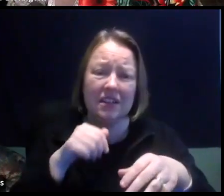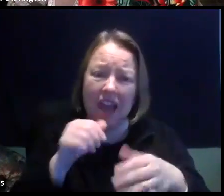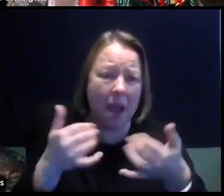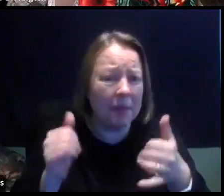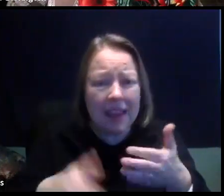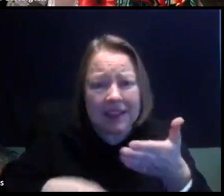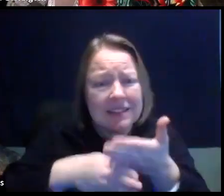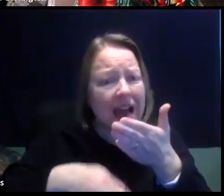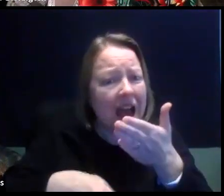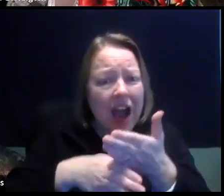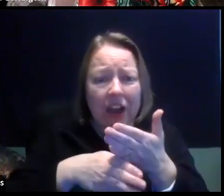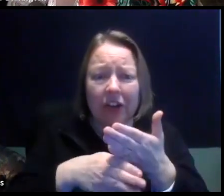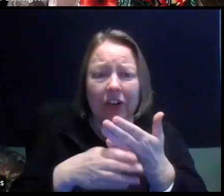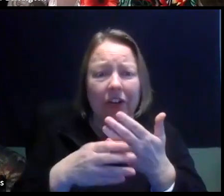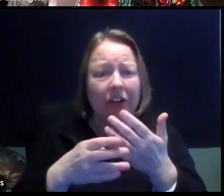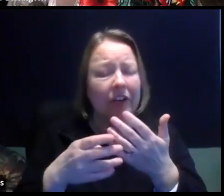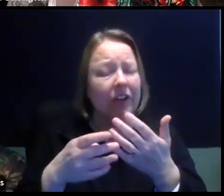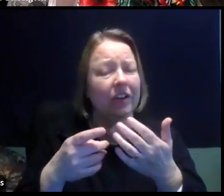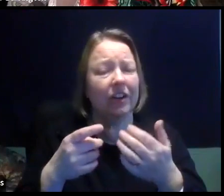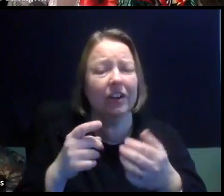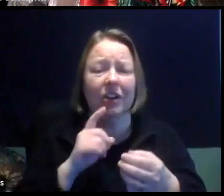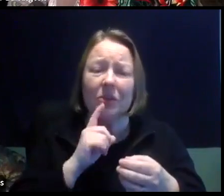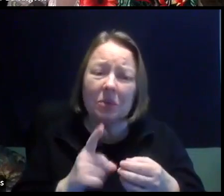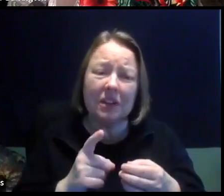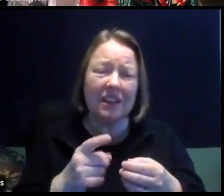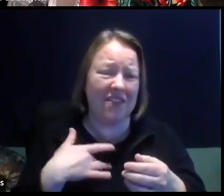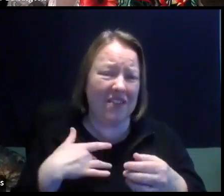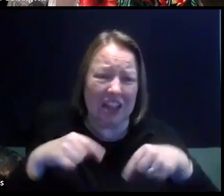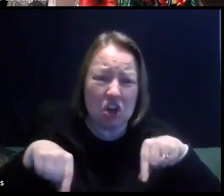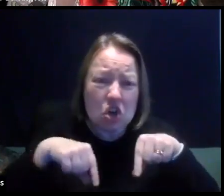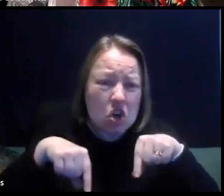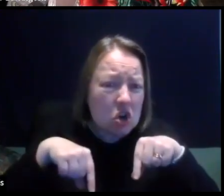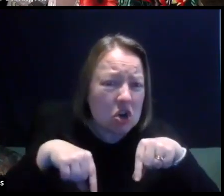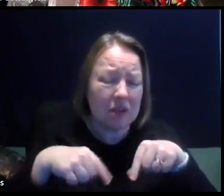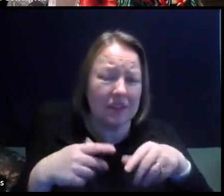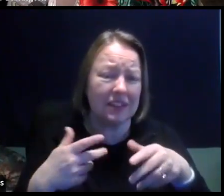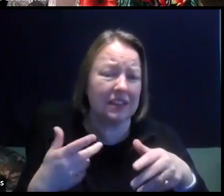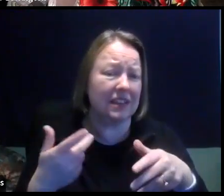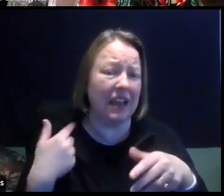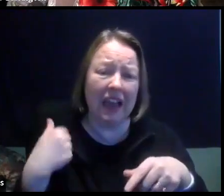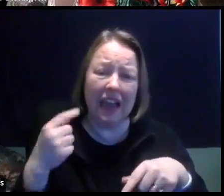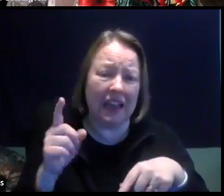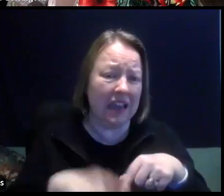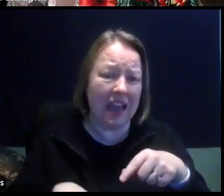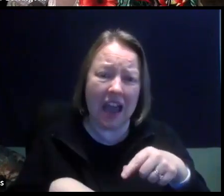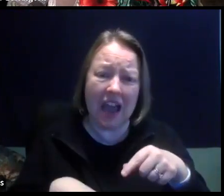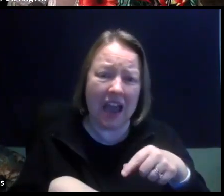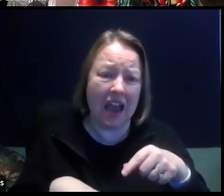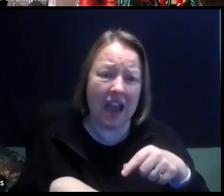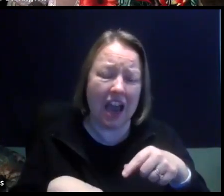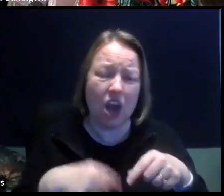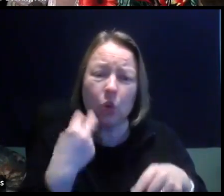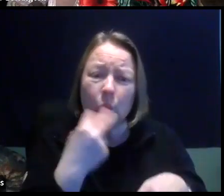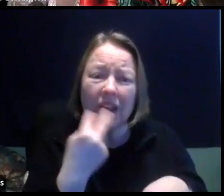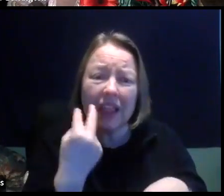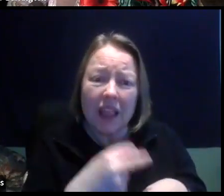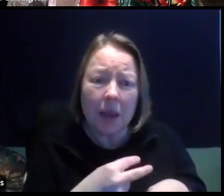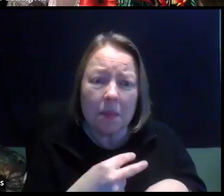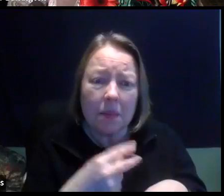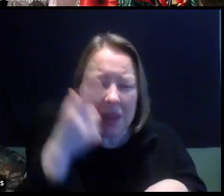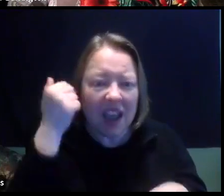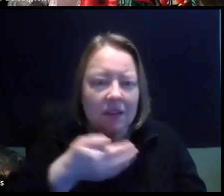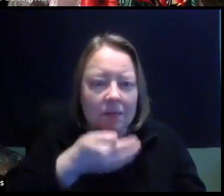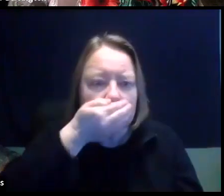this time. It's really, really making me nervous that I'm not able to read people's lips because they're wearing